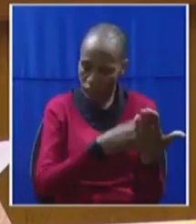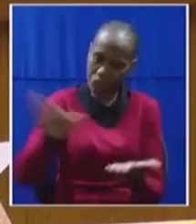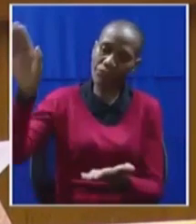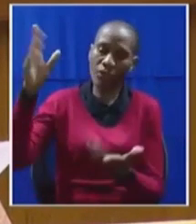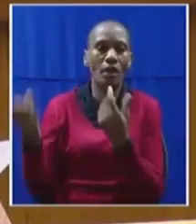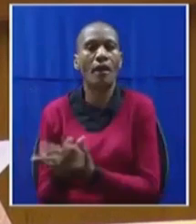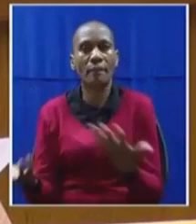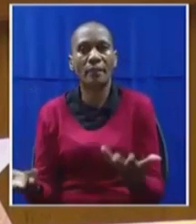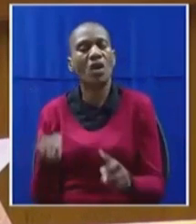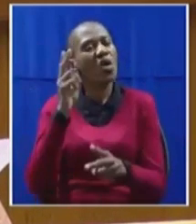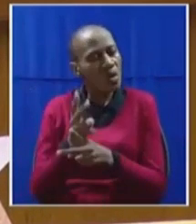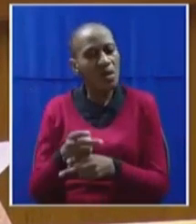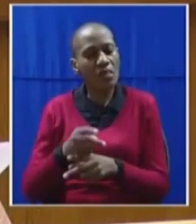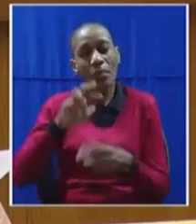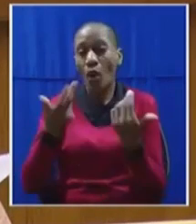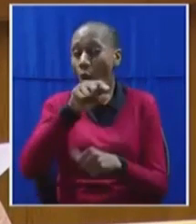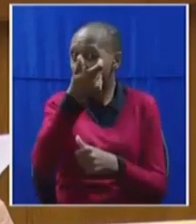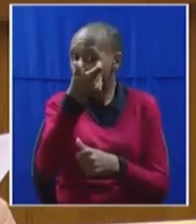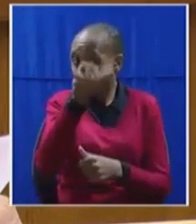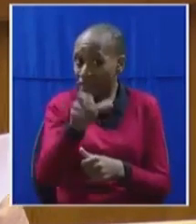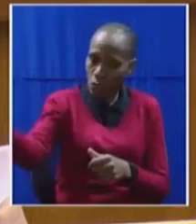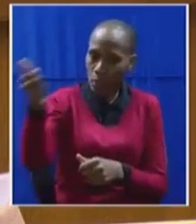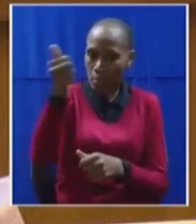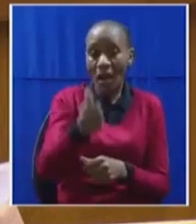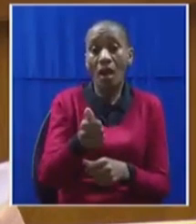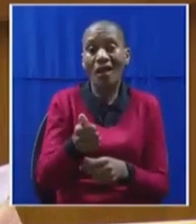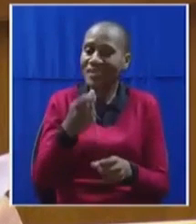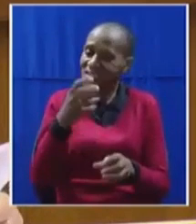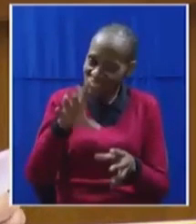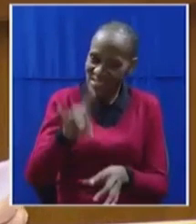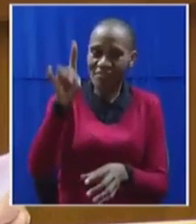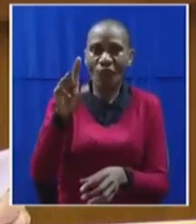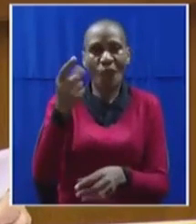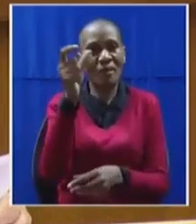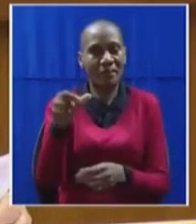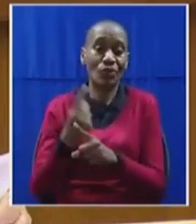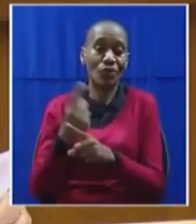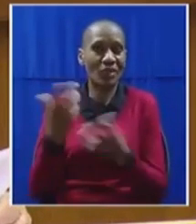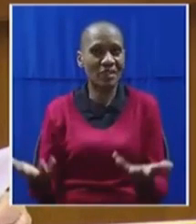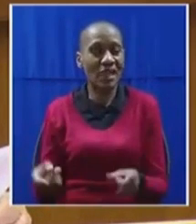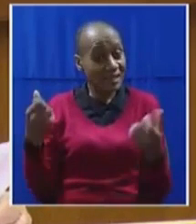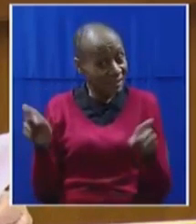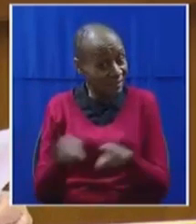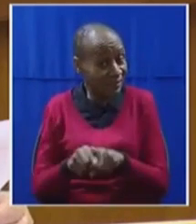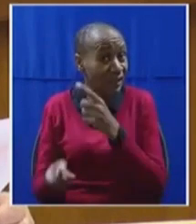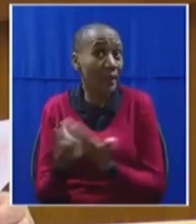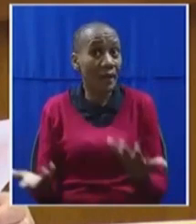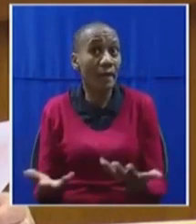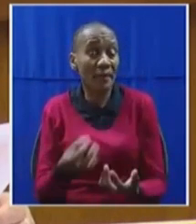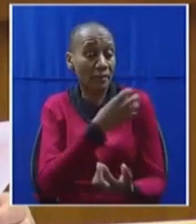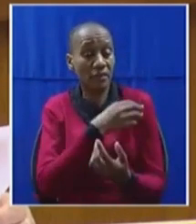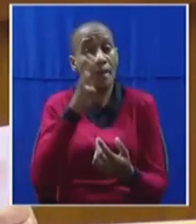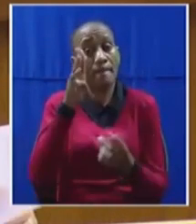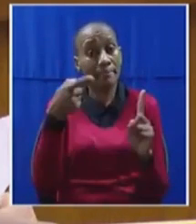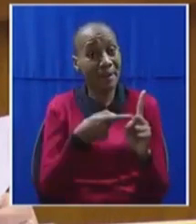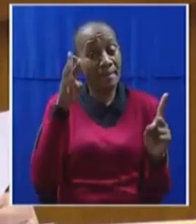And there is usually someone's hide that this activity saves. There is no prima facie evidence of misconduct on the part of Mr.